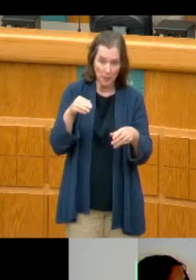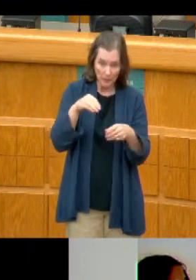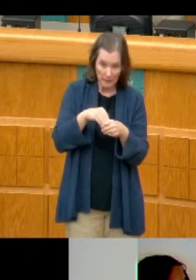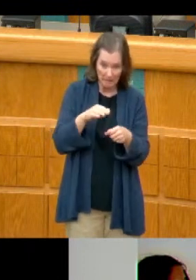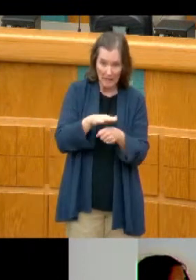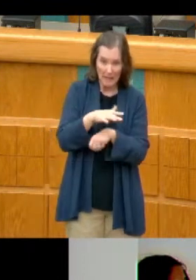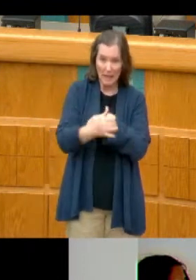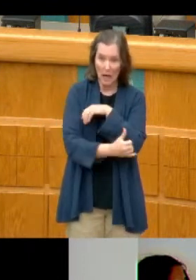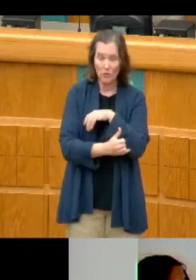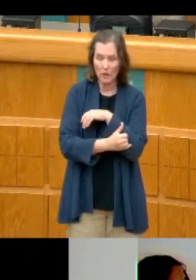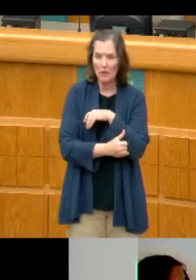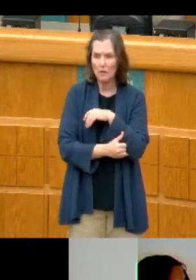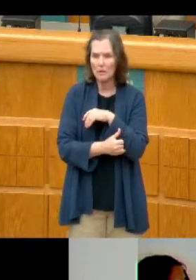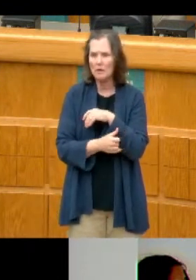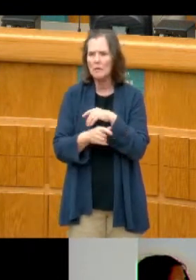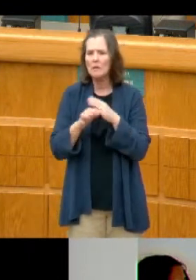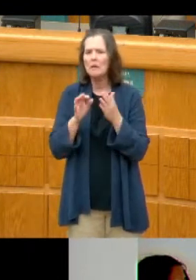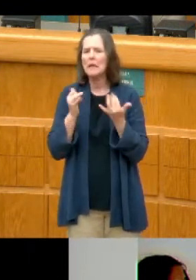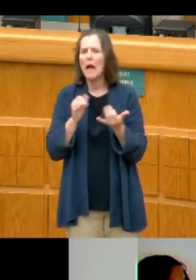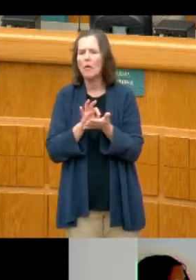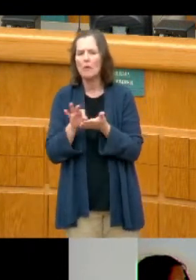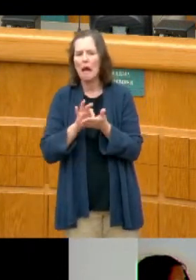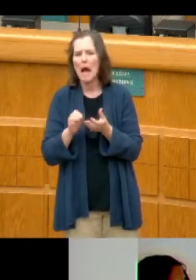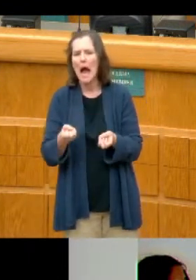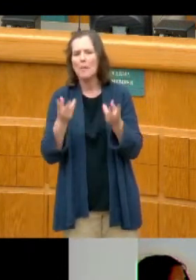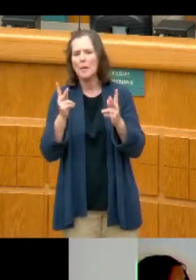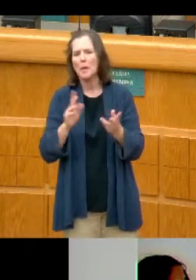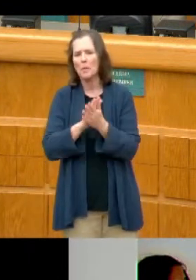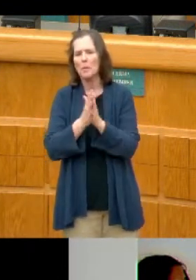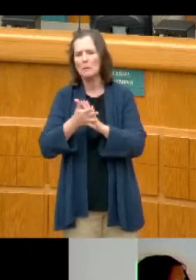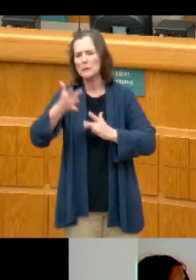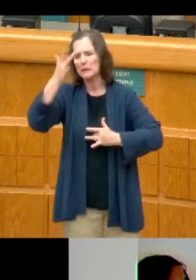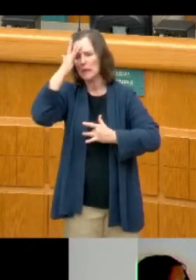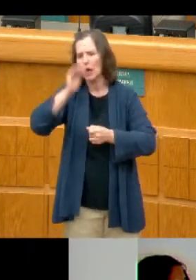are getting sick, So what we've seen is